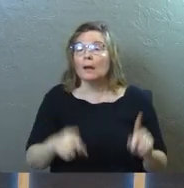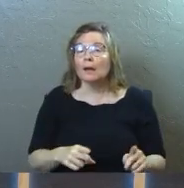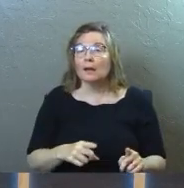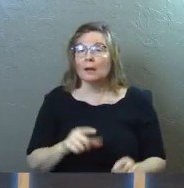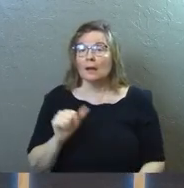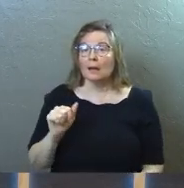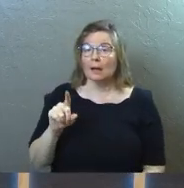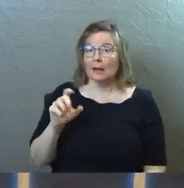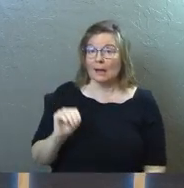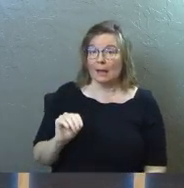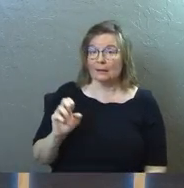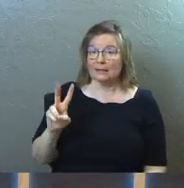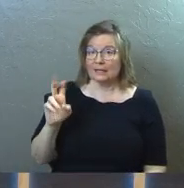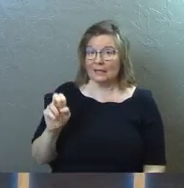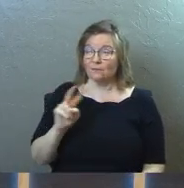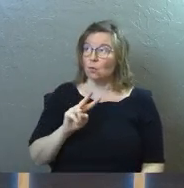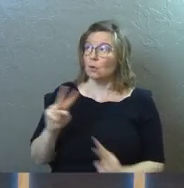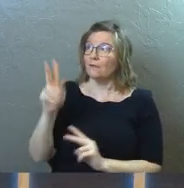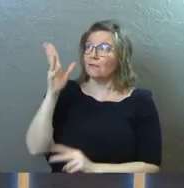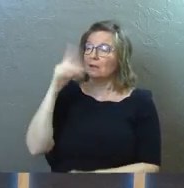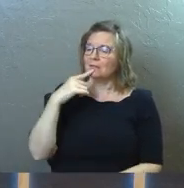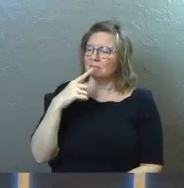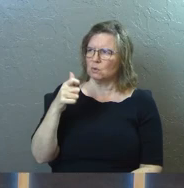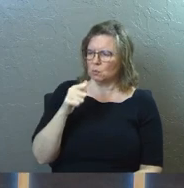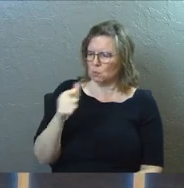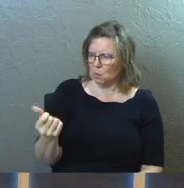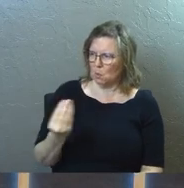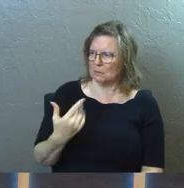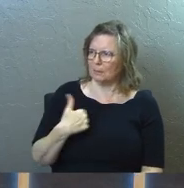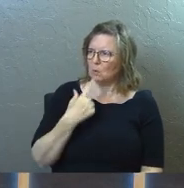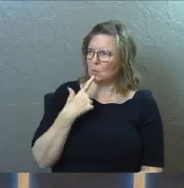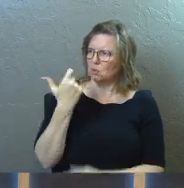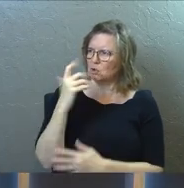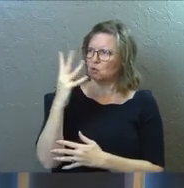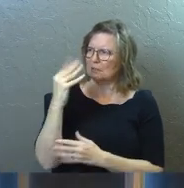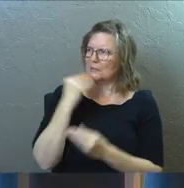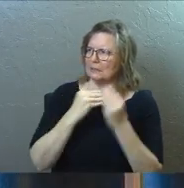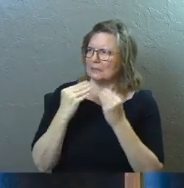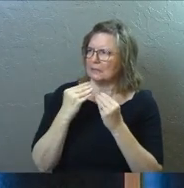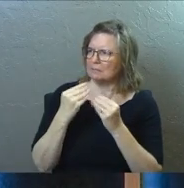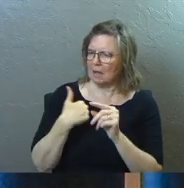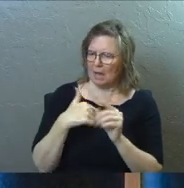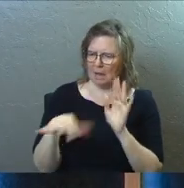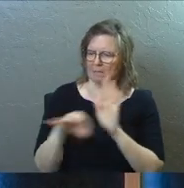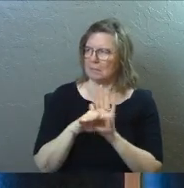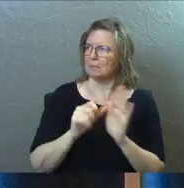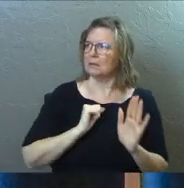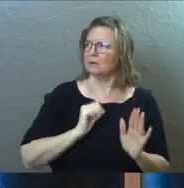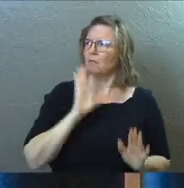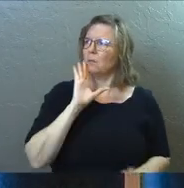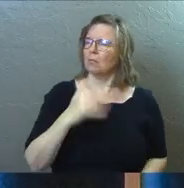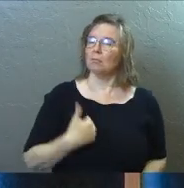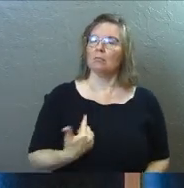is Adam and Eve, who look up to Father God and say, you will not tell us what trees to eat from.